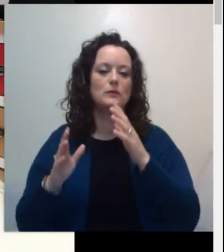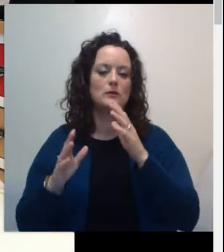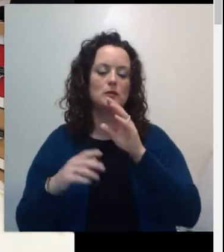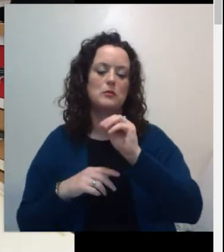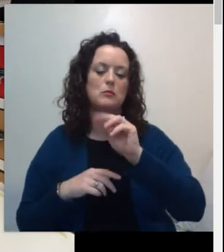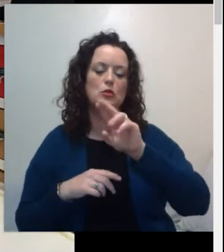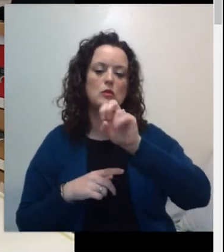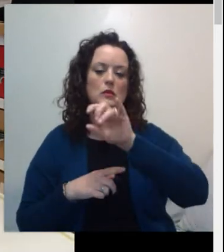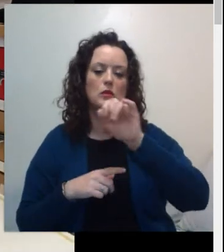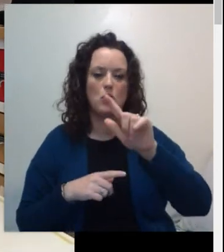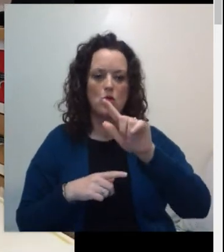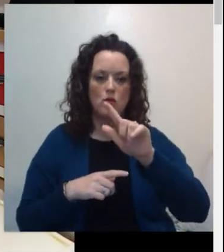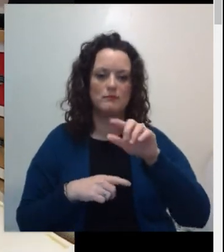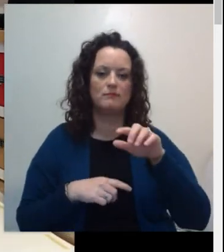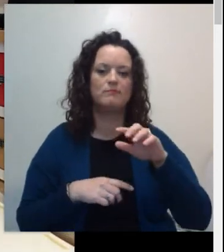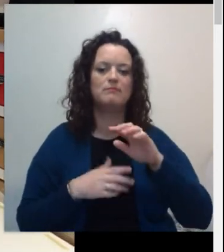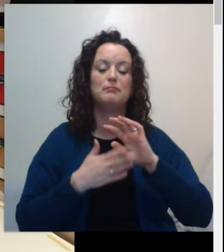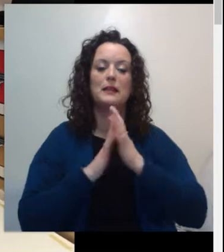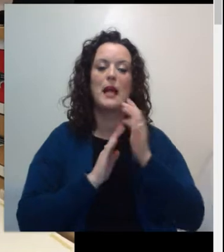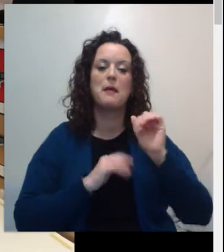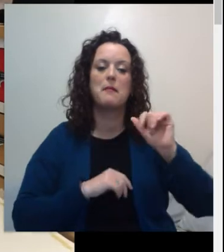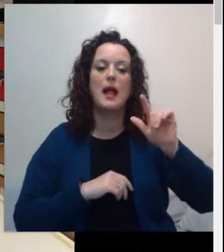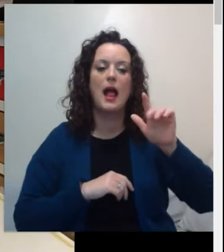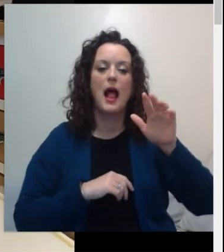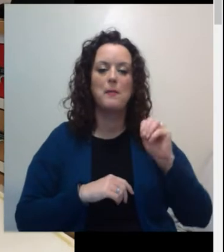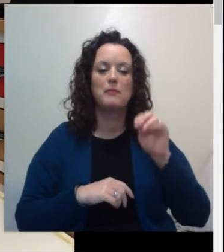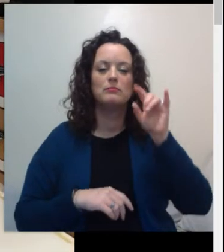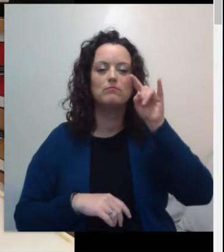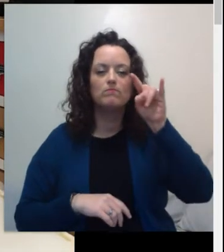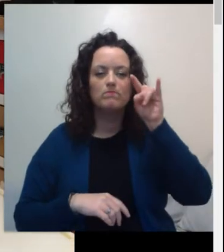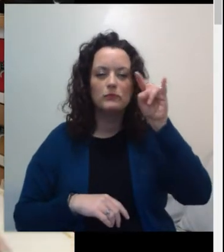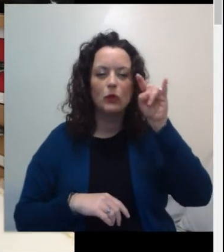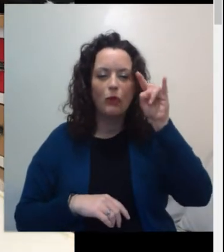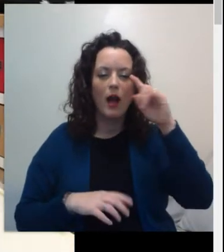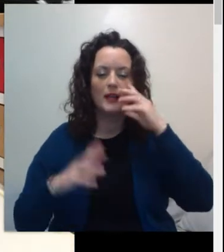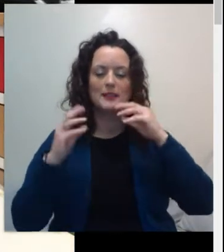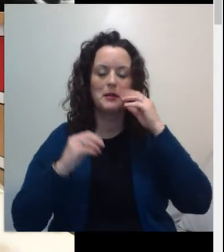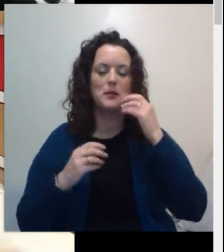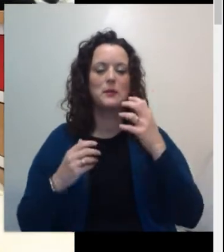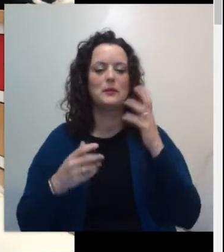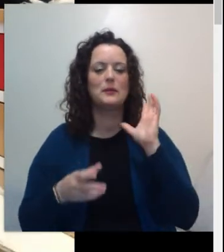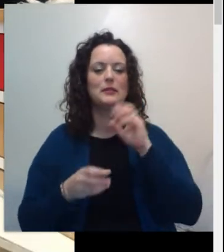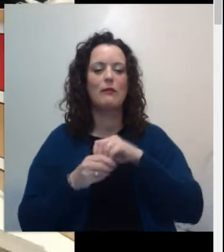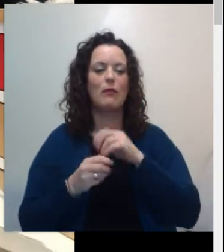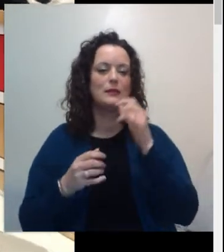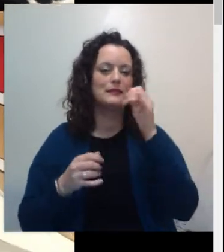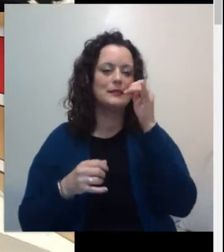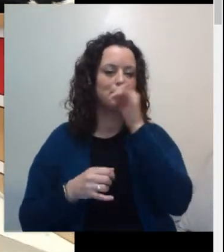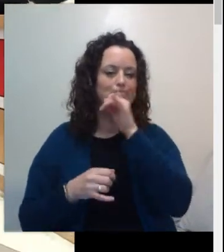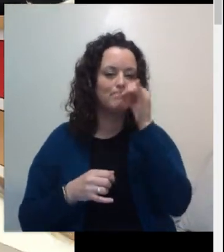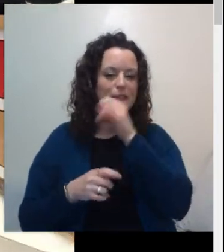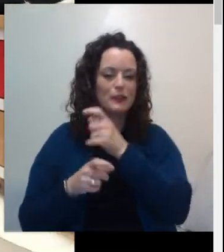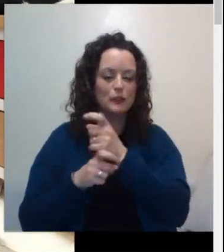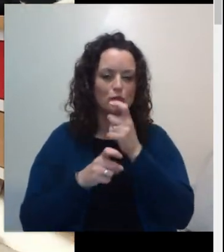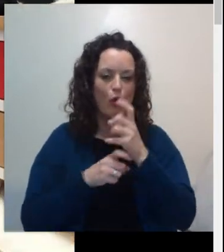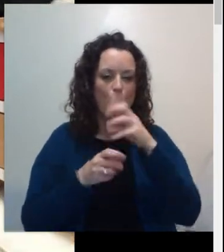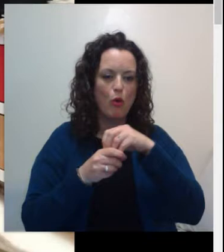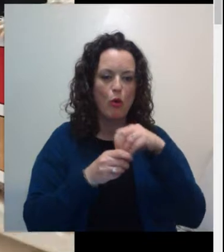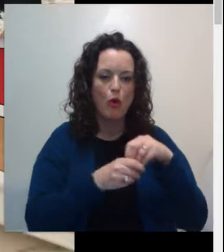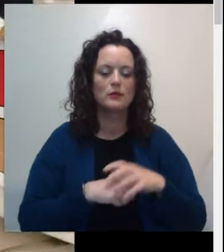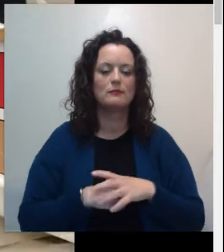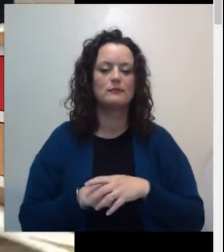in a Rock Experience. We did all these little silly jokes that you saw real quick here.